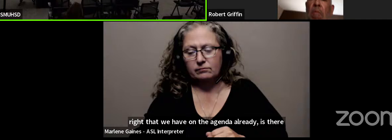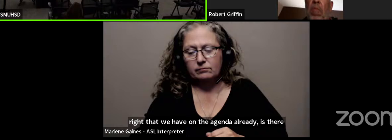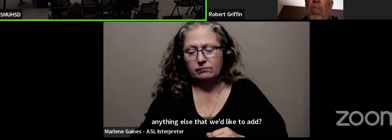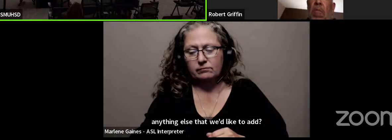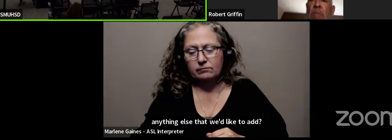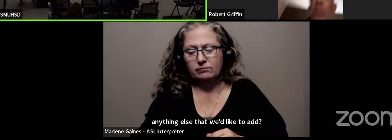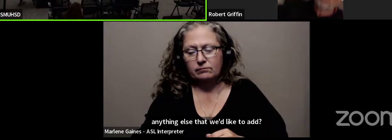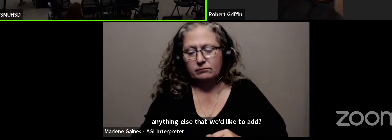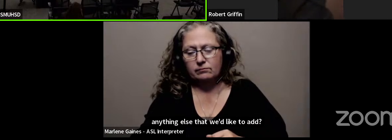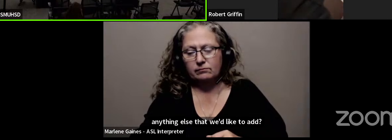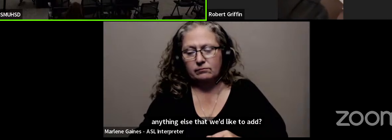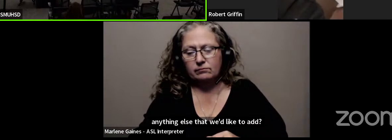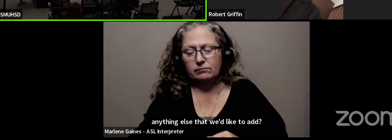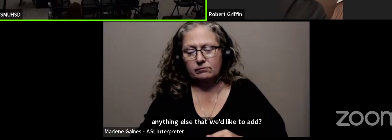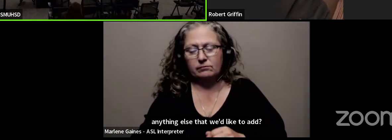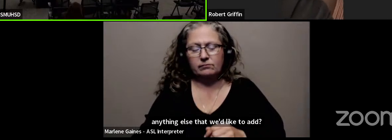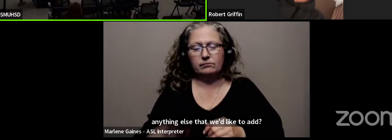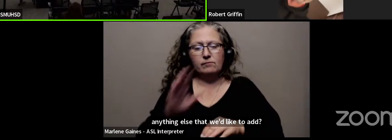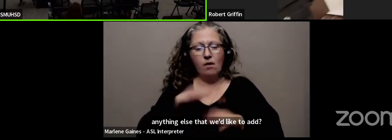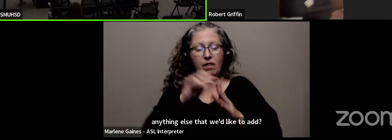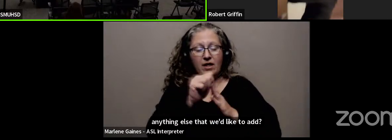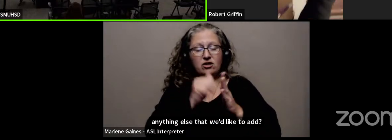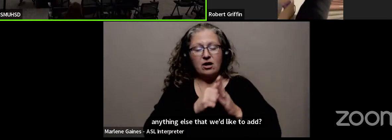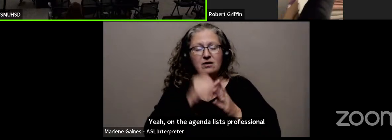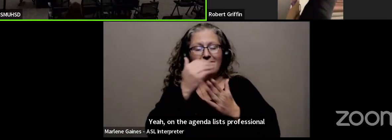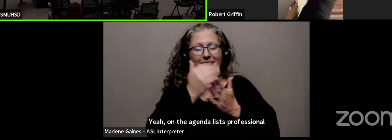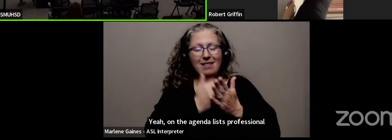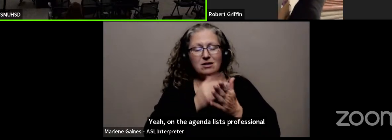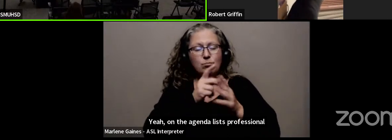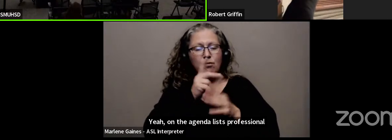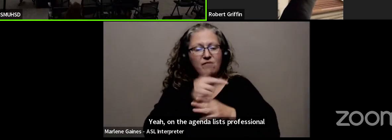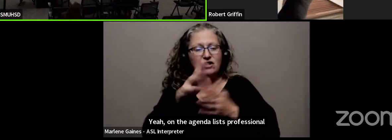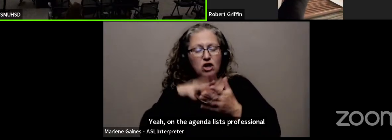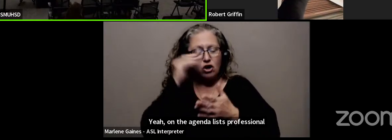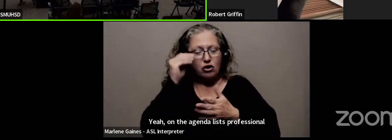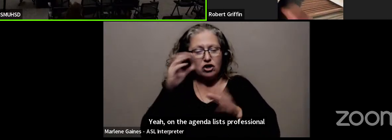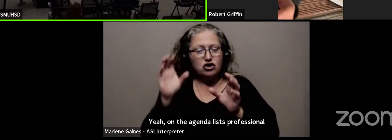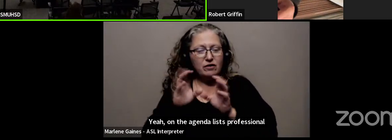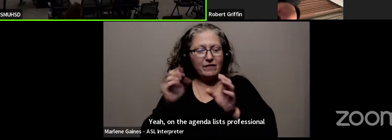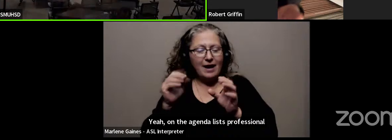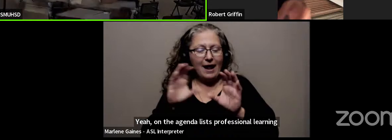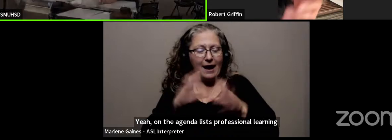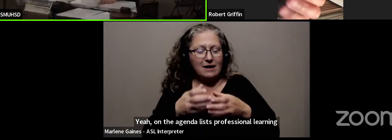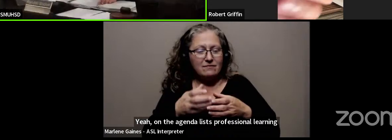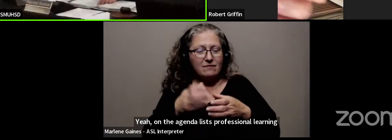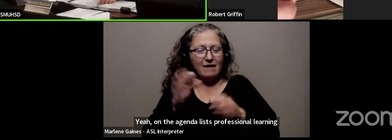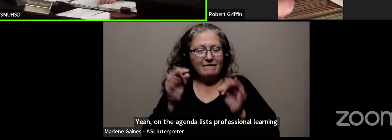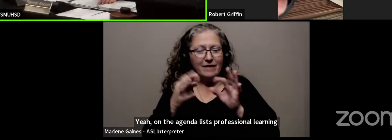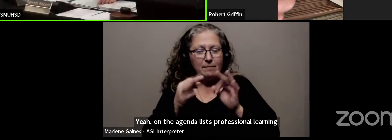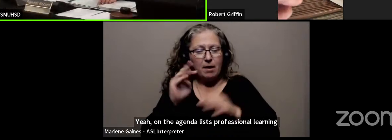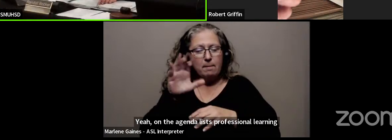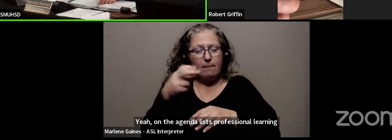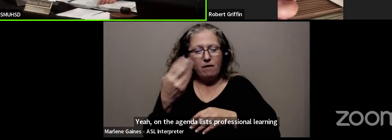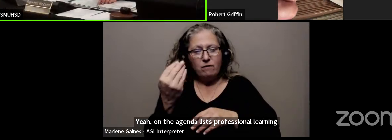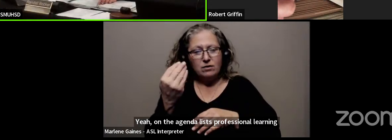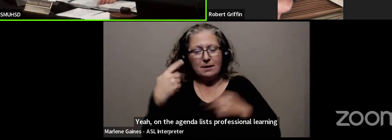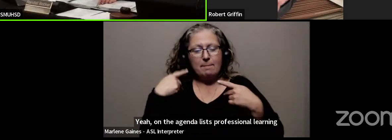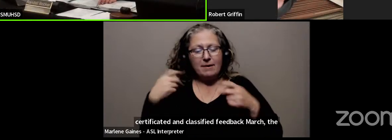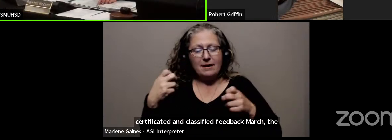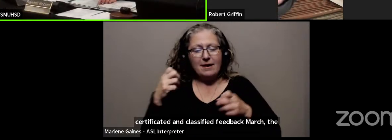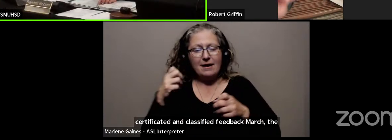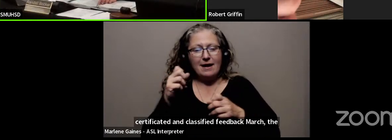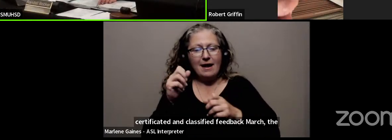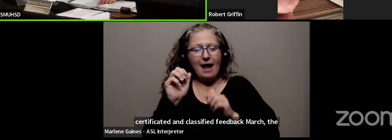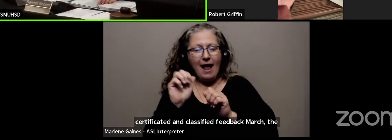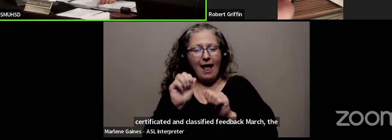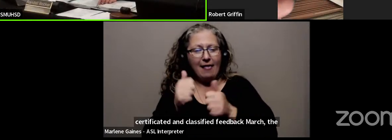Oh, Yeah, on the agenda, it lists professional learning, certificated and classified feedback, March 14th. PE Athletic Study Hall, we